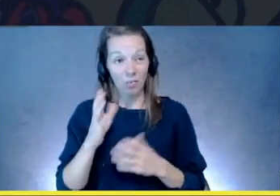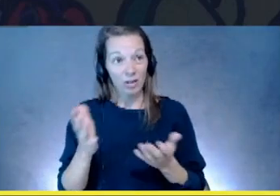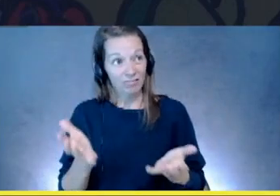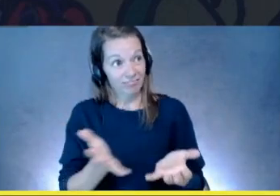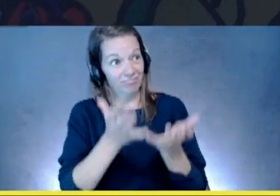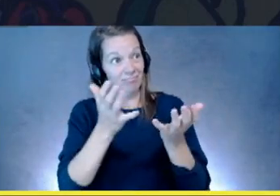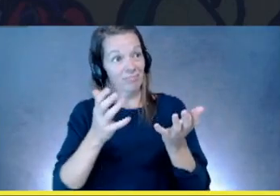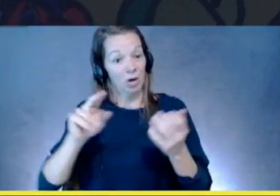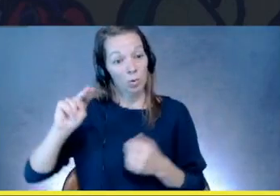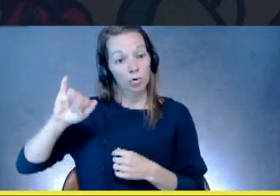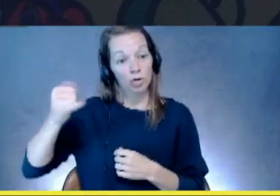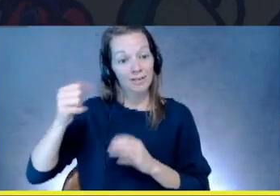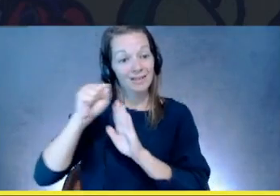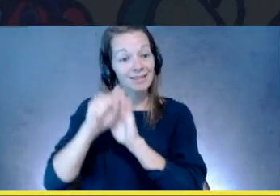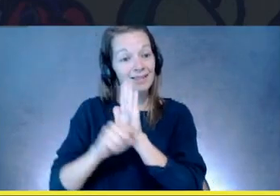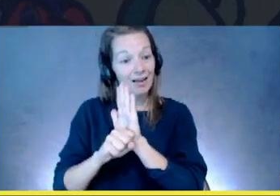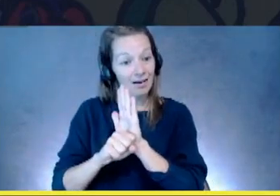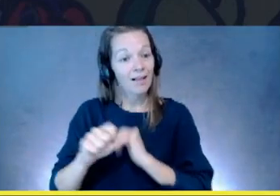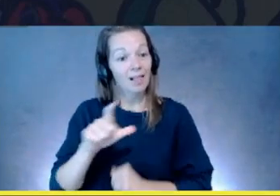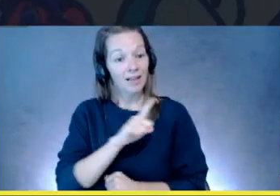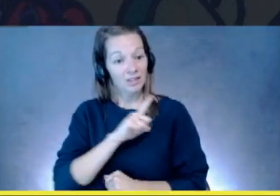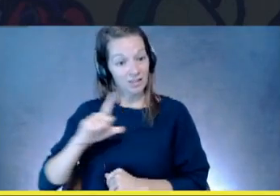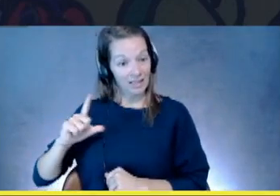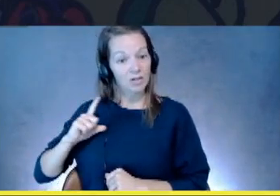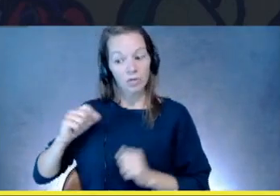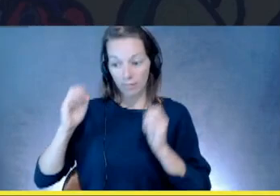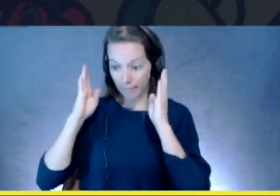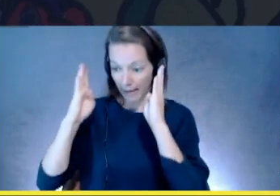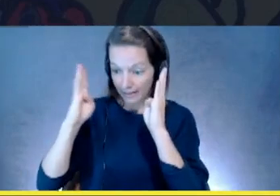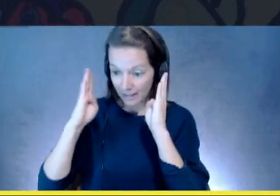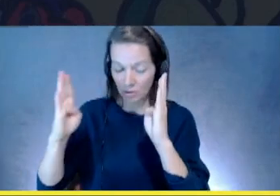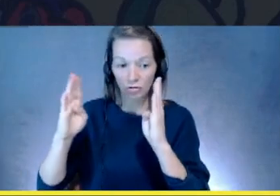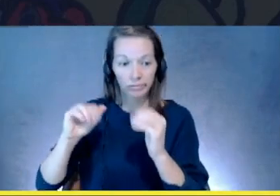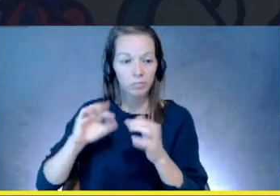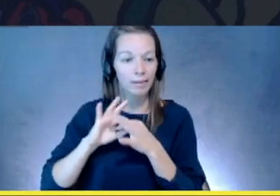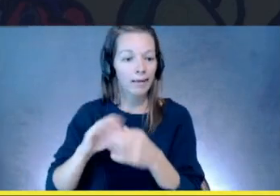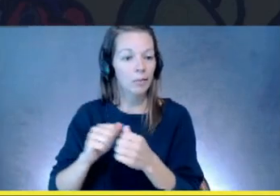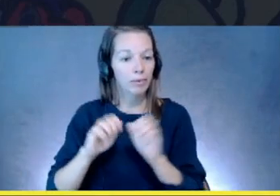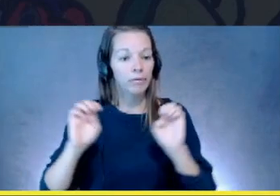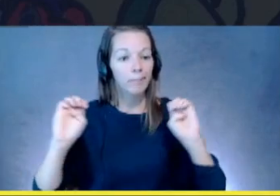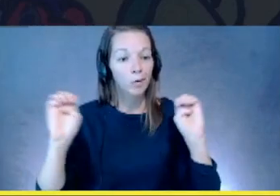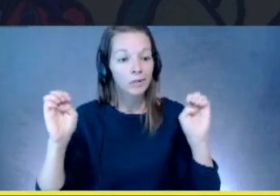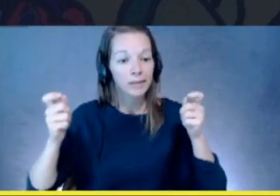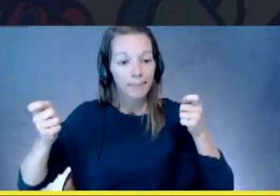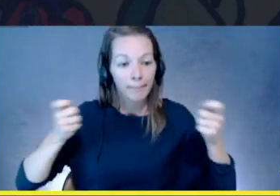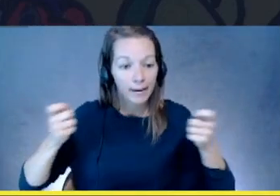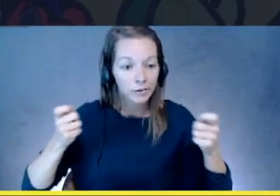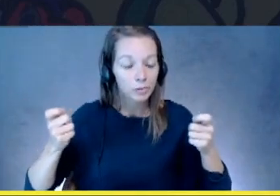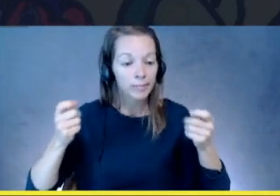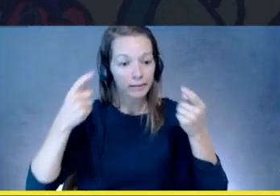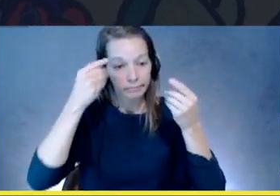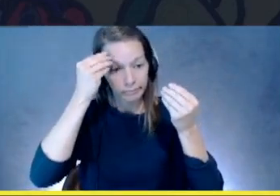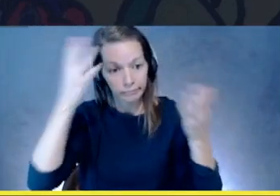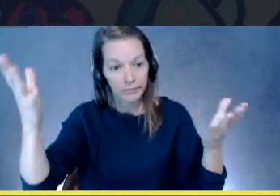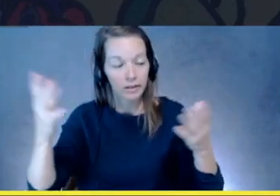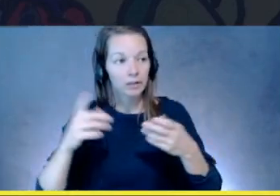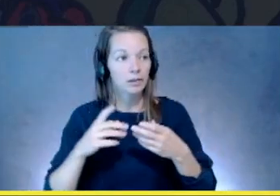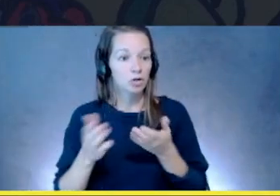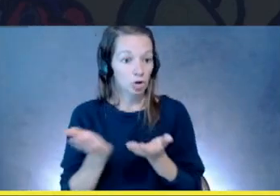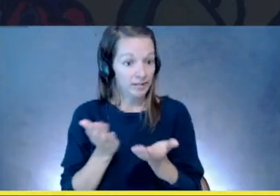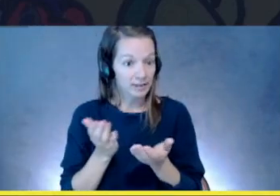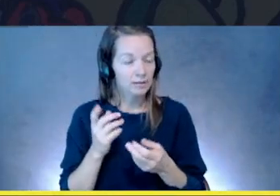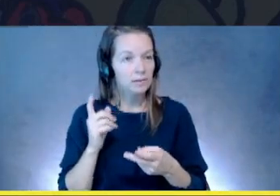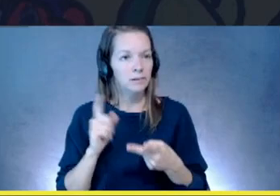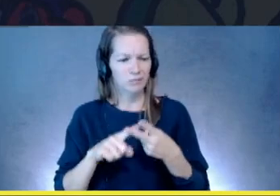New Jersey addressing some of these issues, everything from emergency management, you know, services to a bunch of